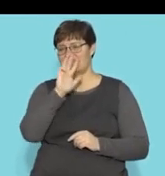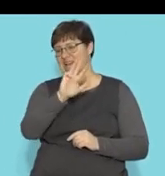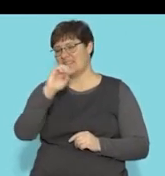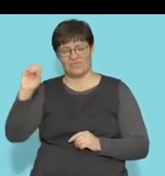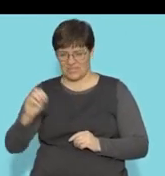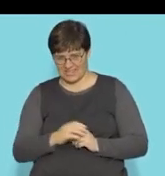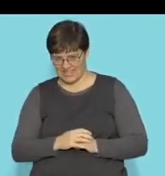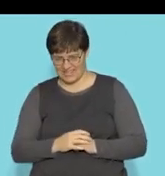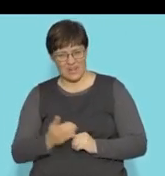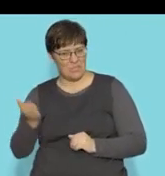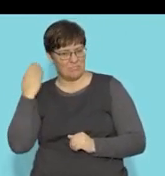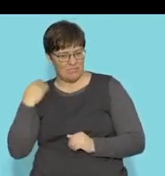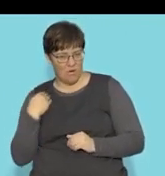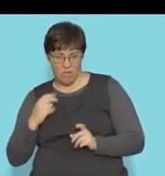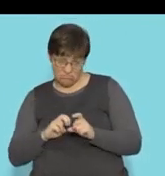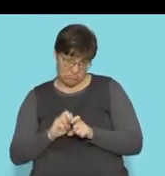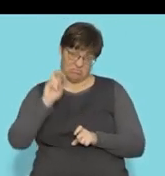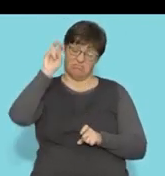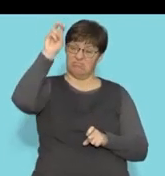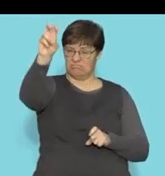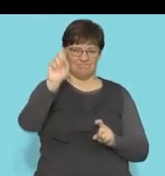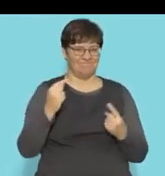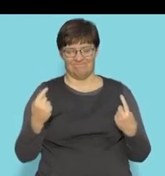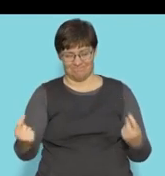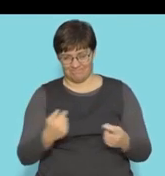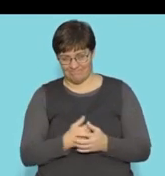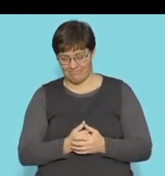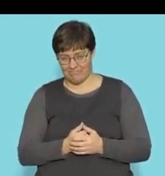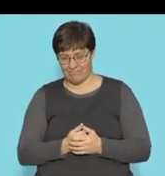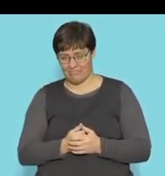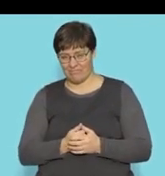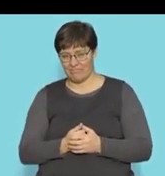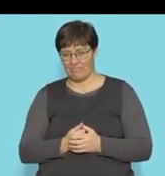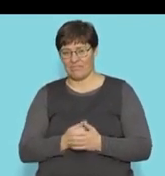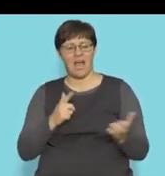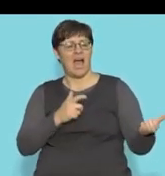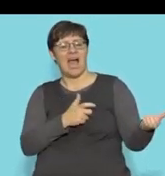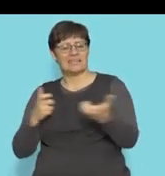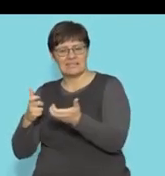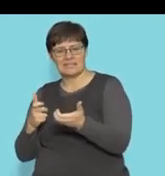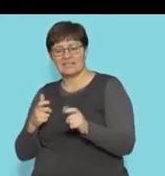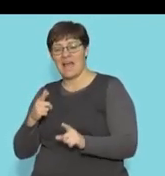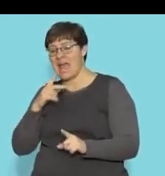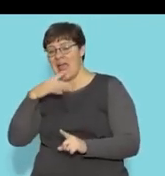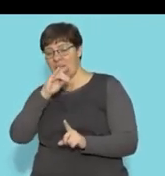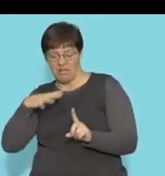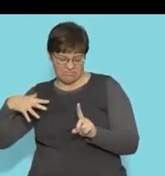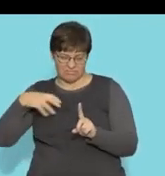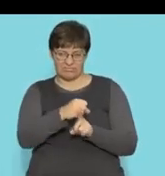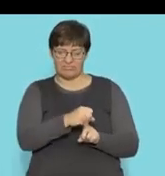1,900 that it originally skipped to. What difference might hunters or predators have had